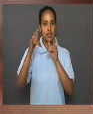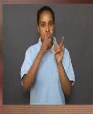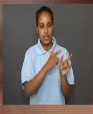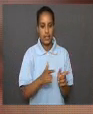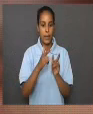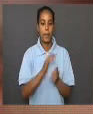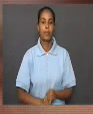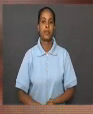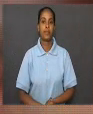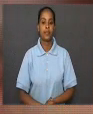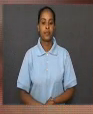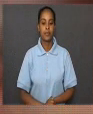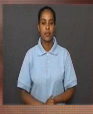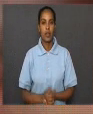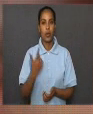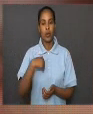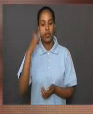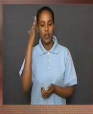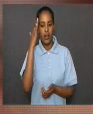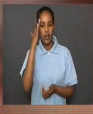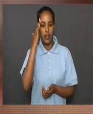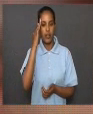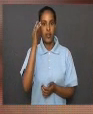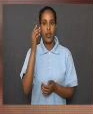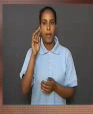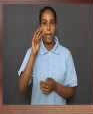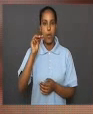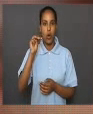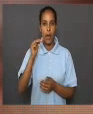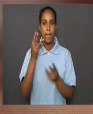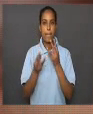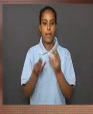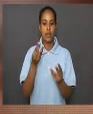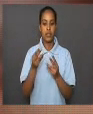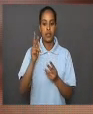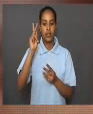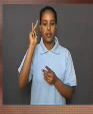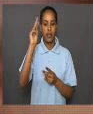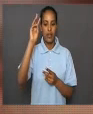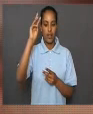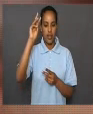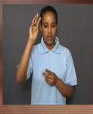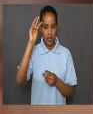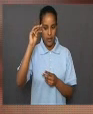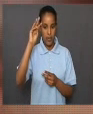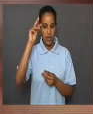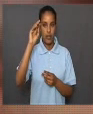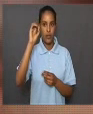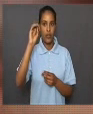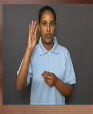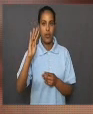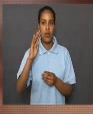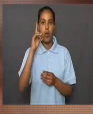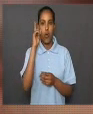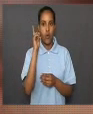system. We know that the molar mass of potassium permanganate